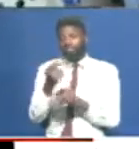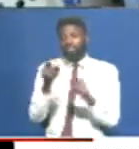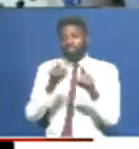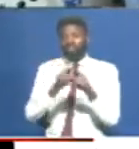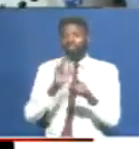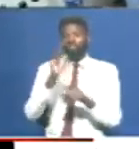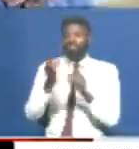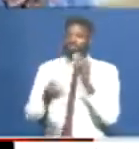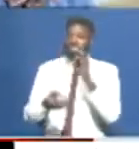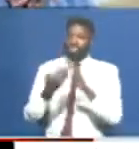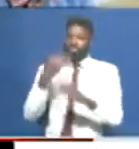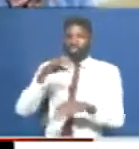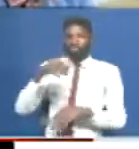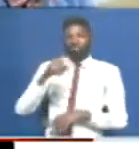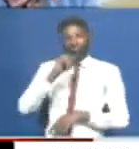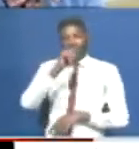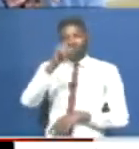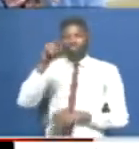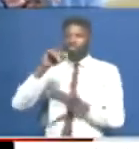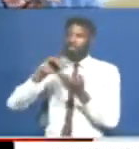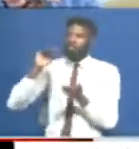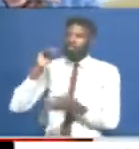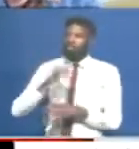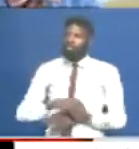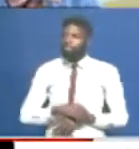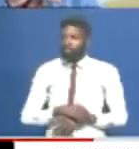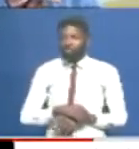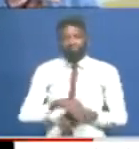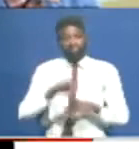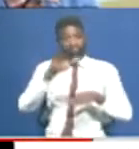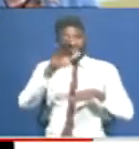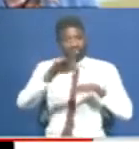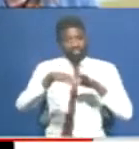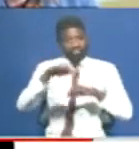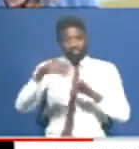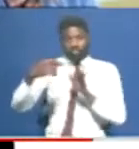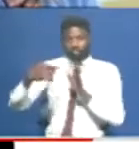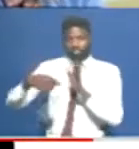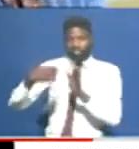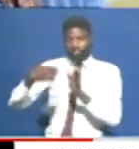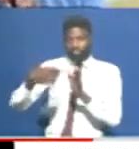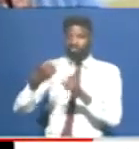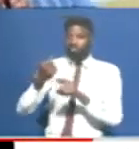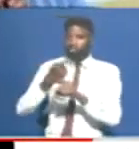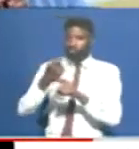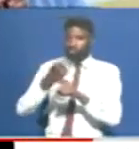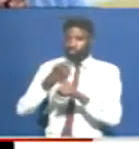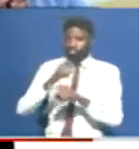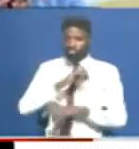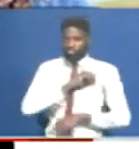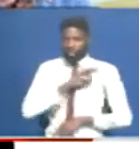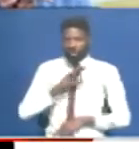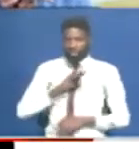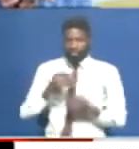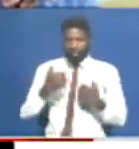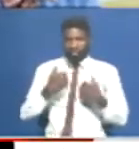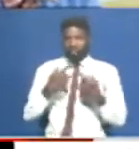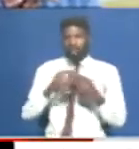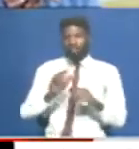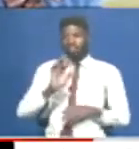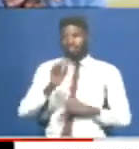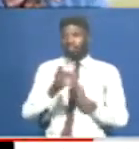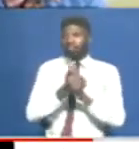more counties. Although the textile industry already has trained personnel, there is need to upgrade their skills to